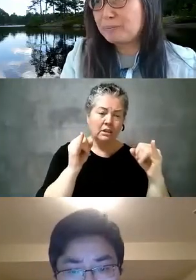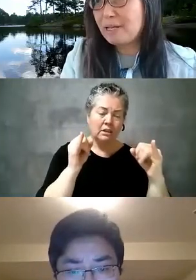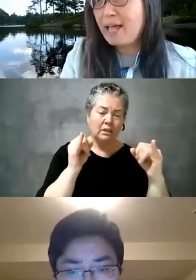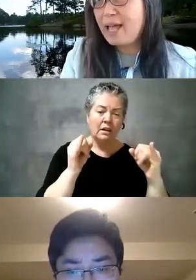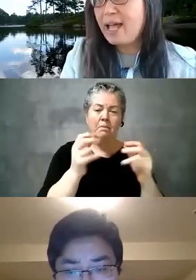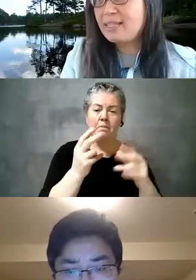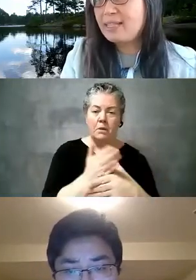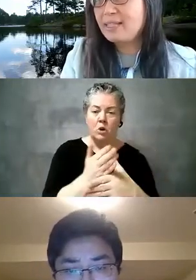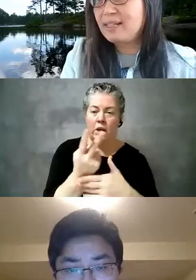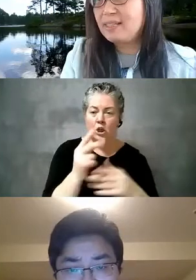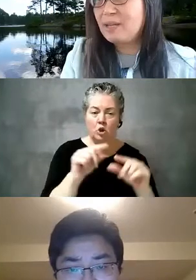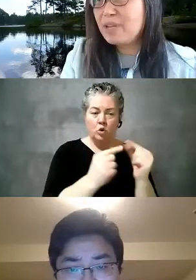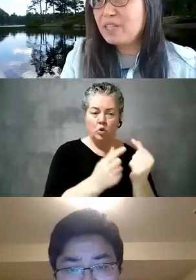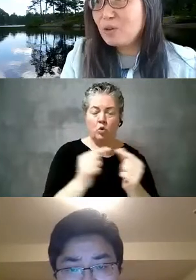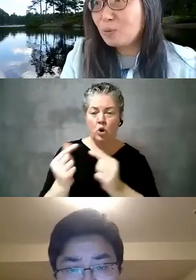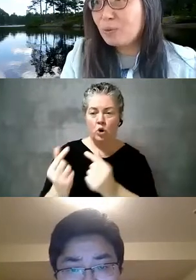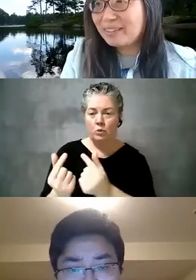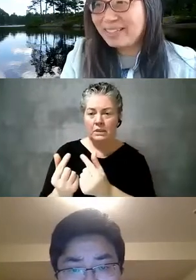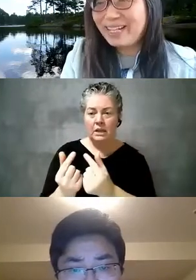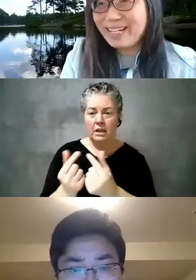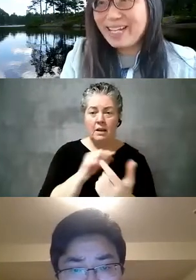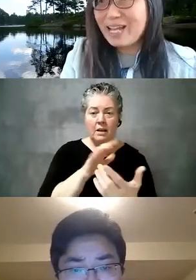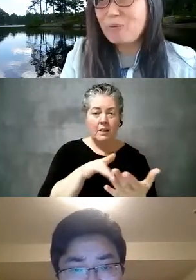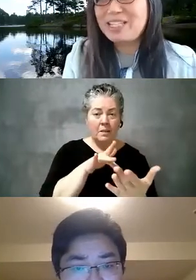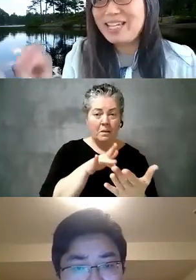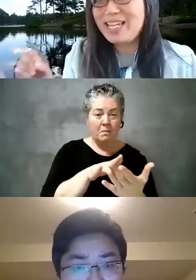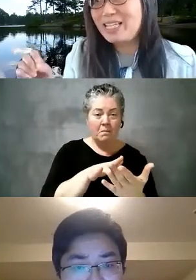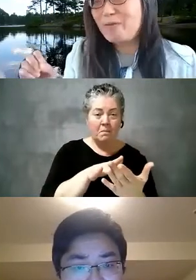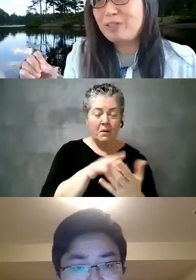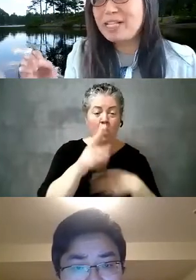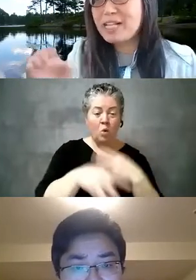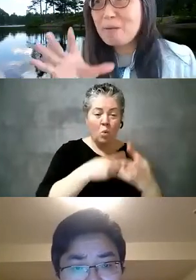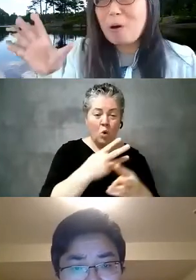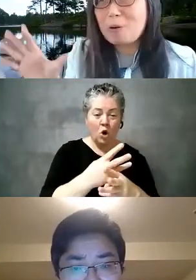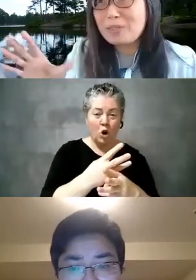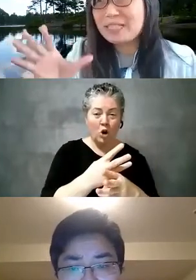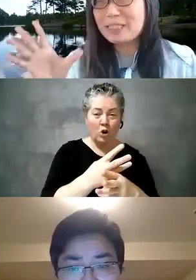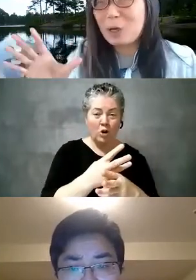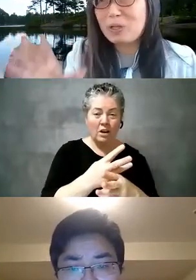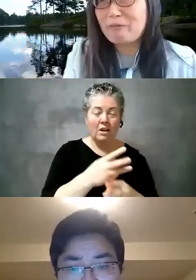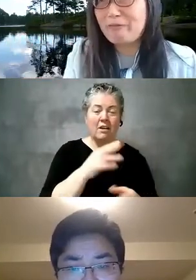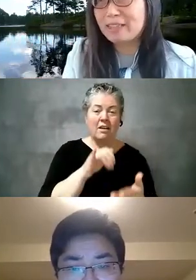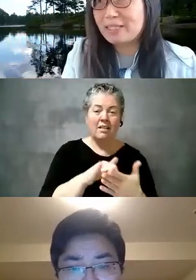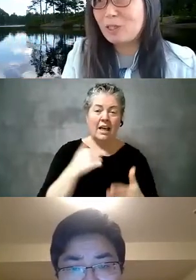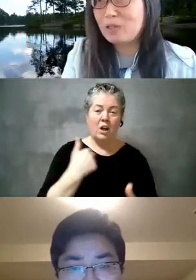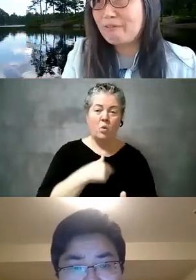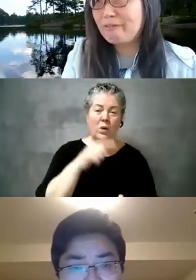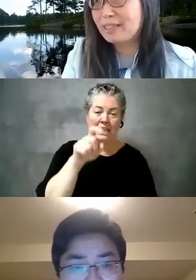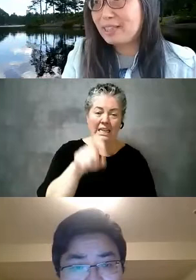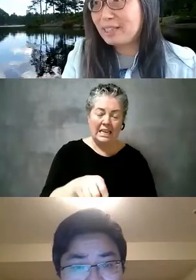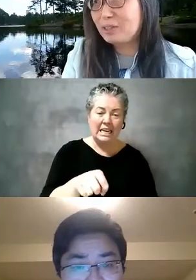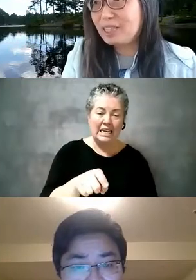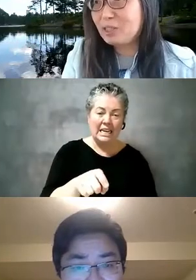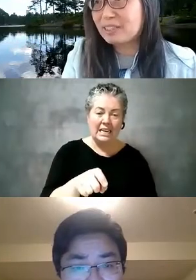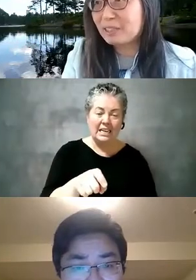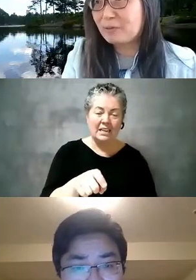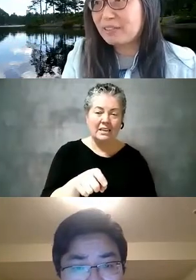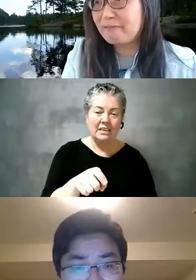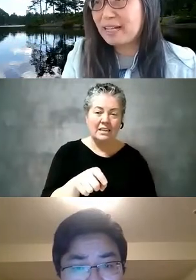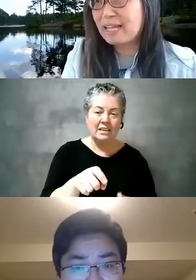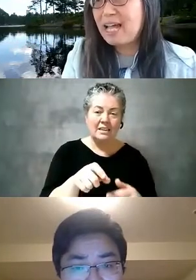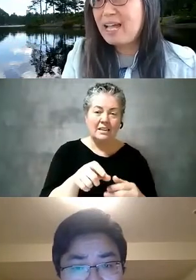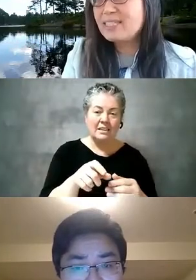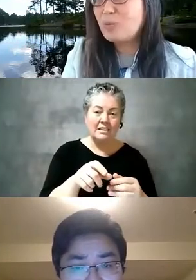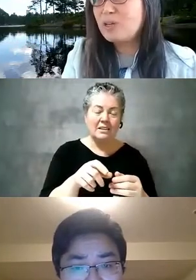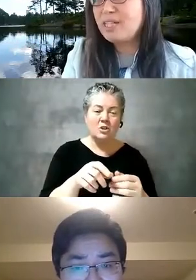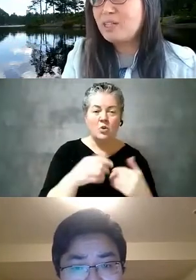two groups. And the middle world that we need for decomposing the total effect, this total effect into indirect, direct